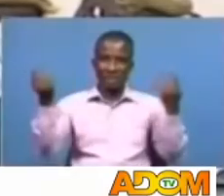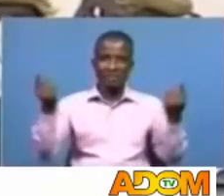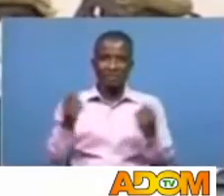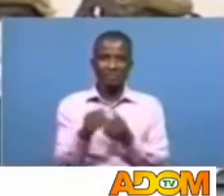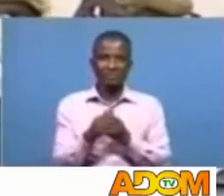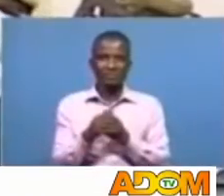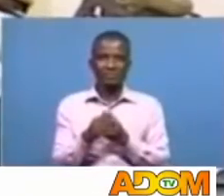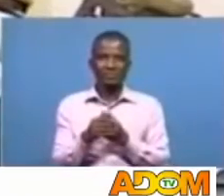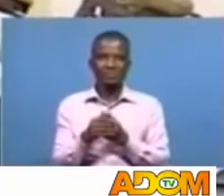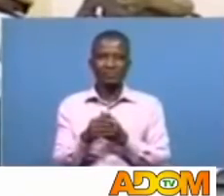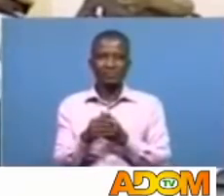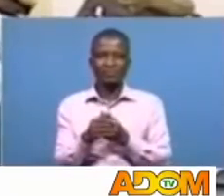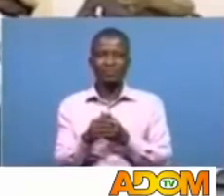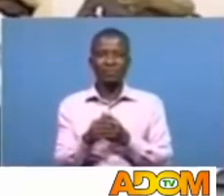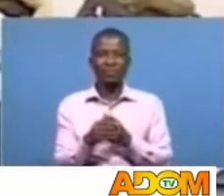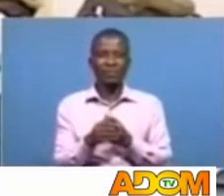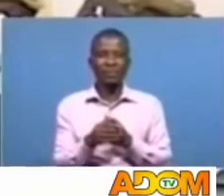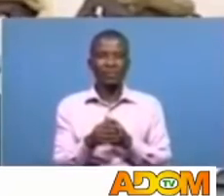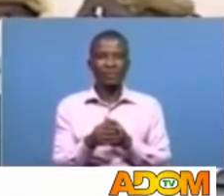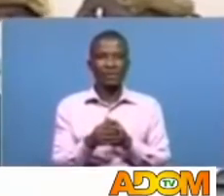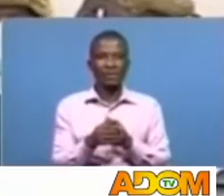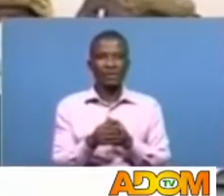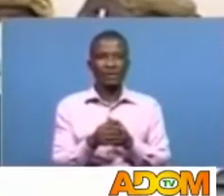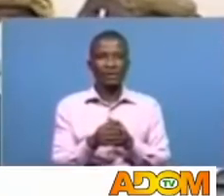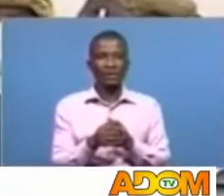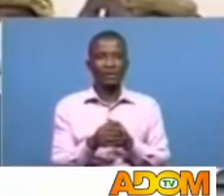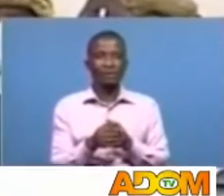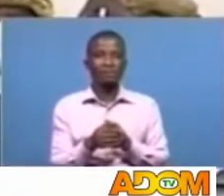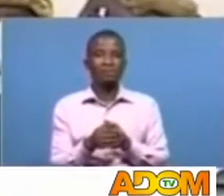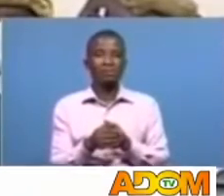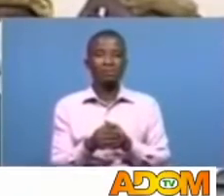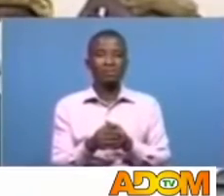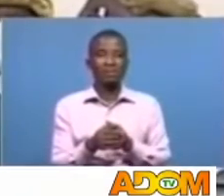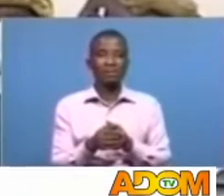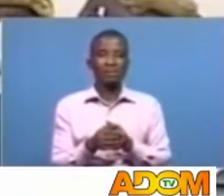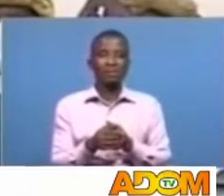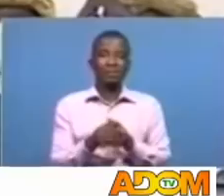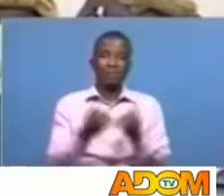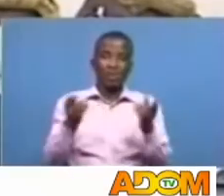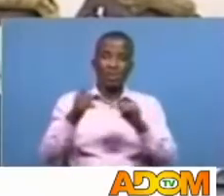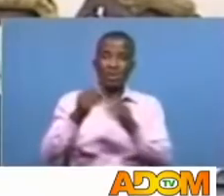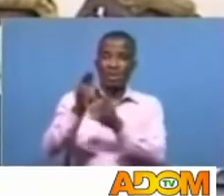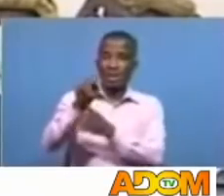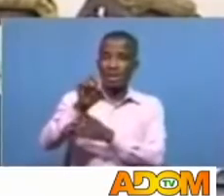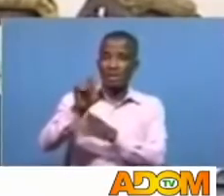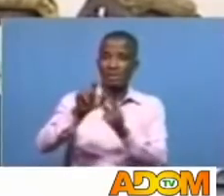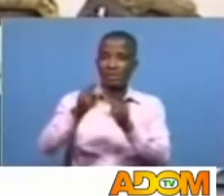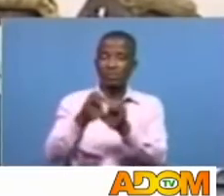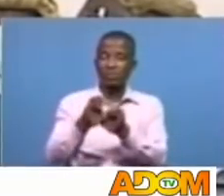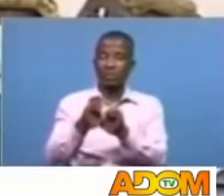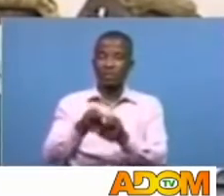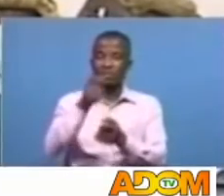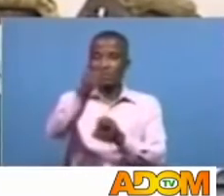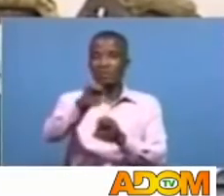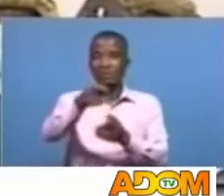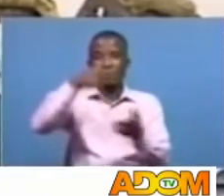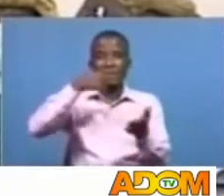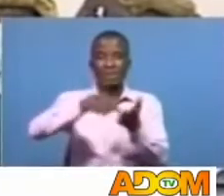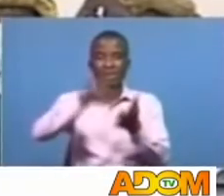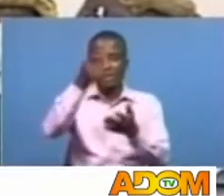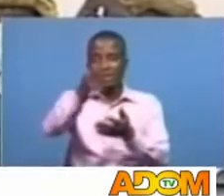Even as submissions were made by the counsel for the applicant, and even as I'm speaking, still, my